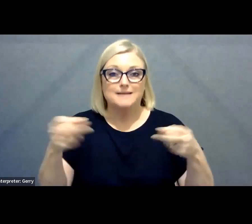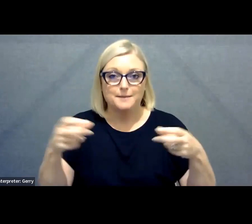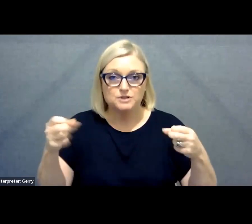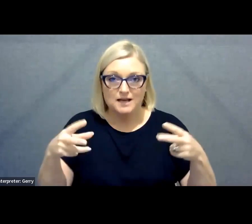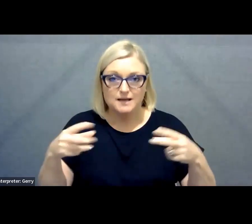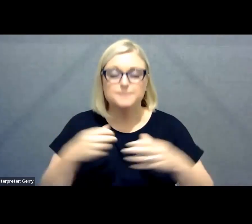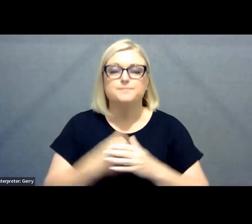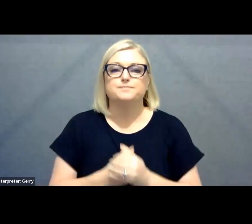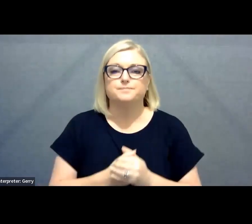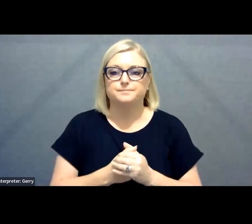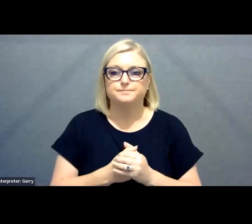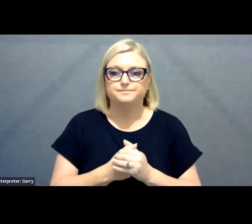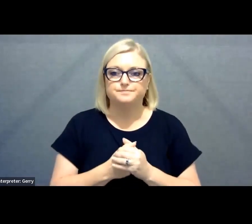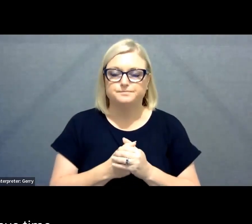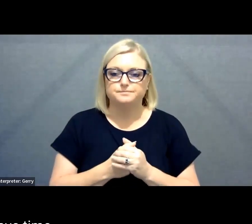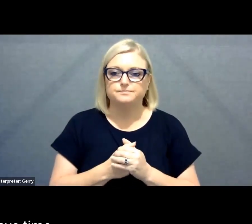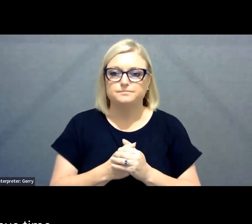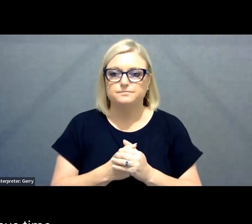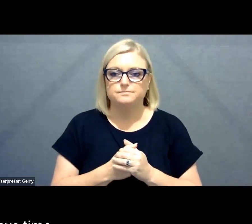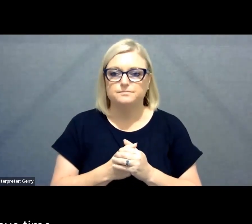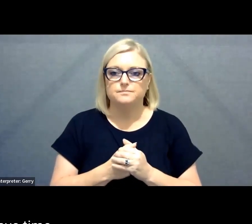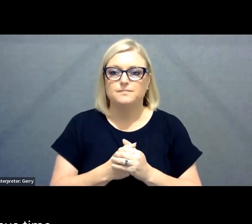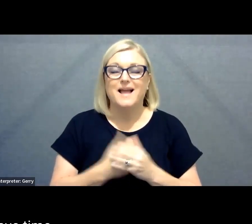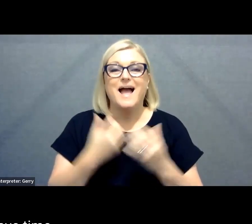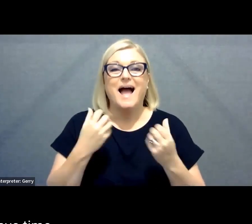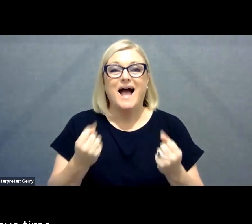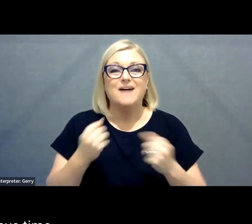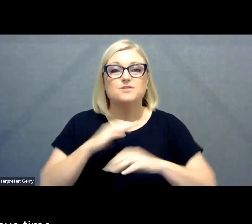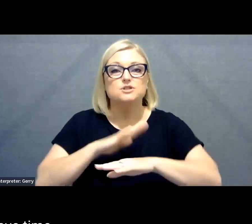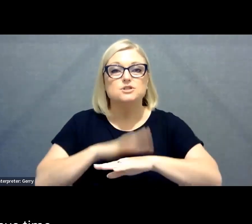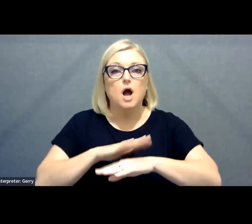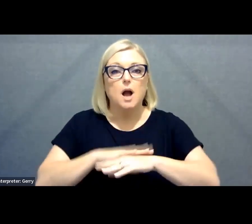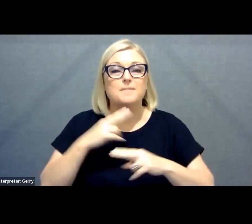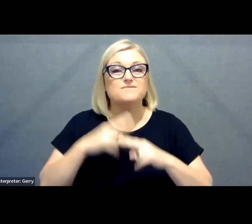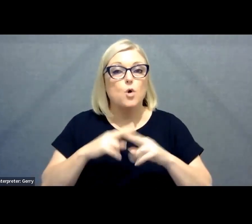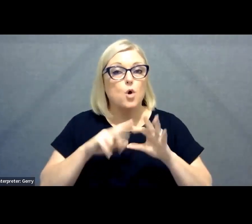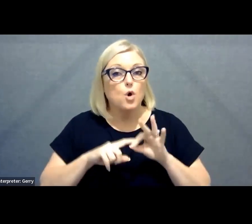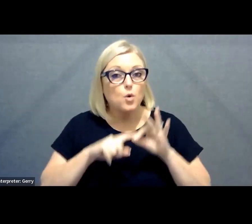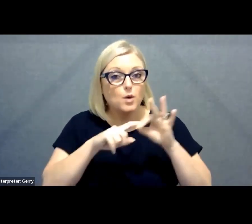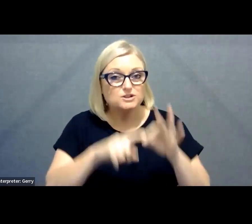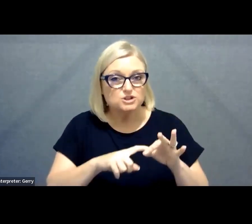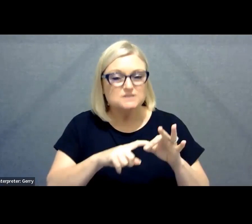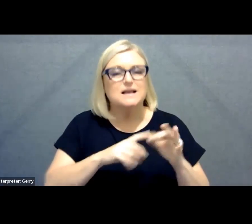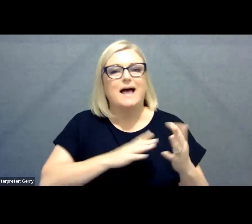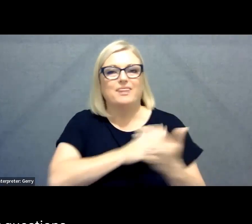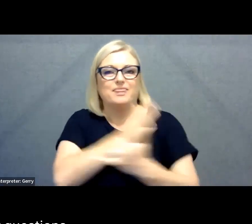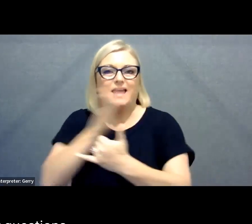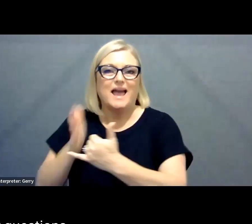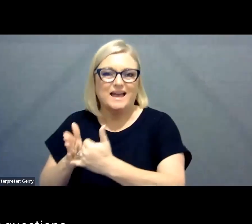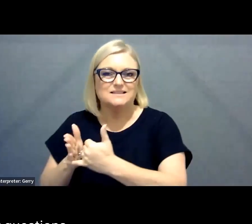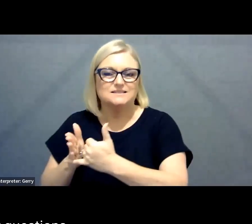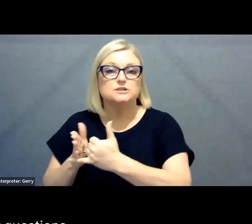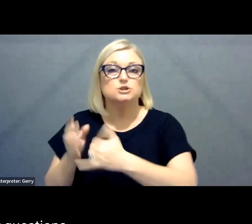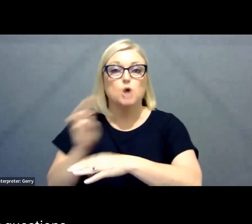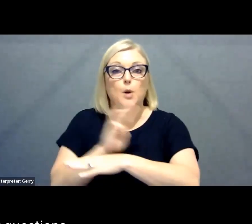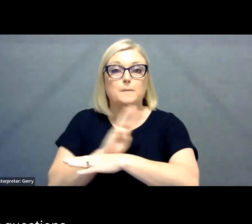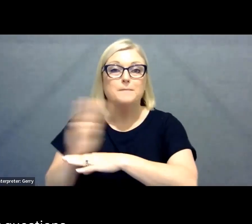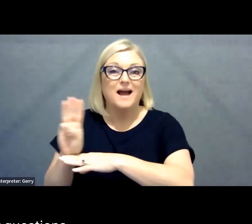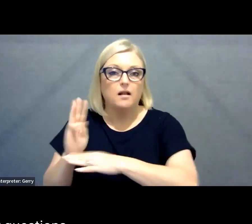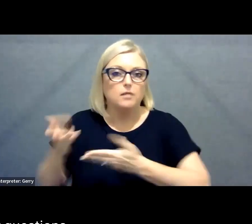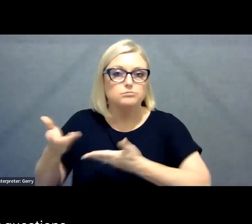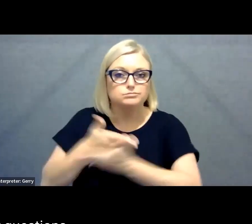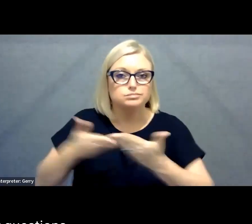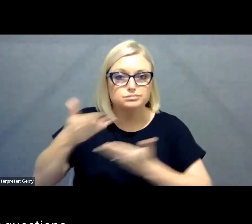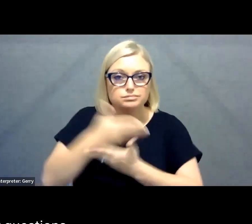Jerry and Chelsea. We will also have time to have some questions after the main discussion. Please post your questions in